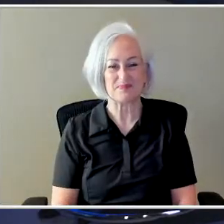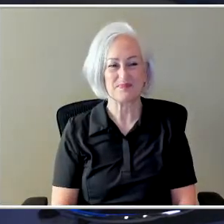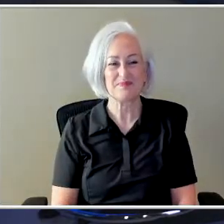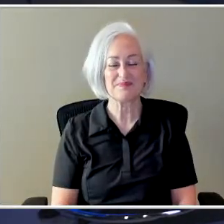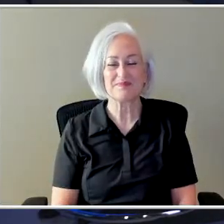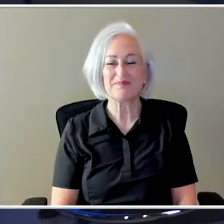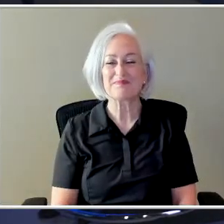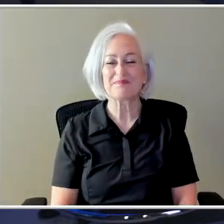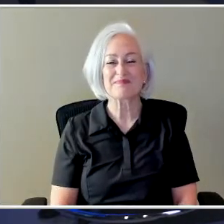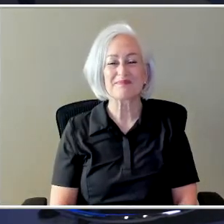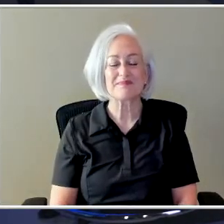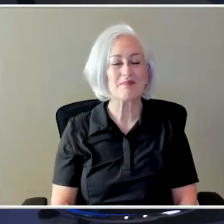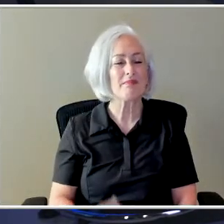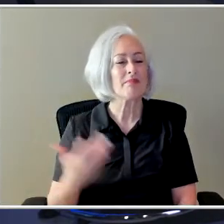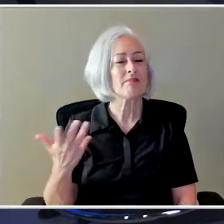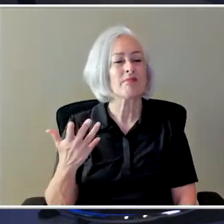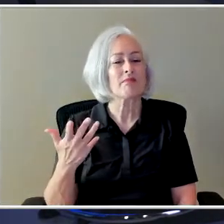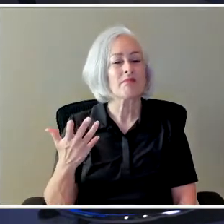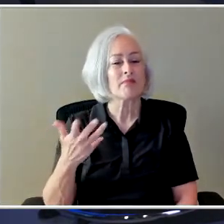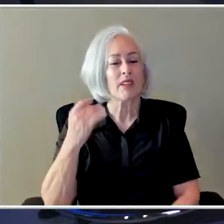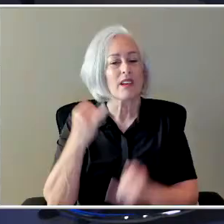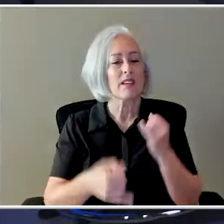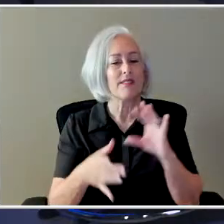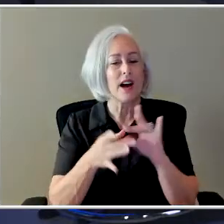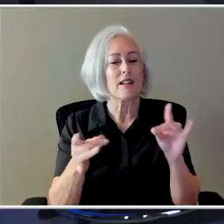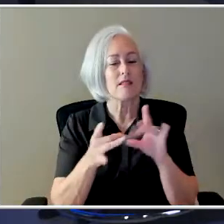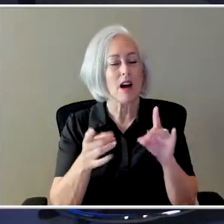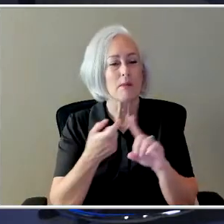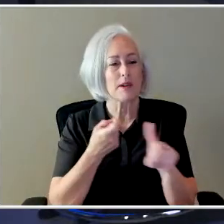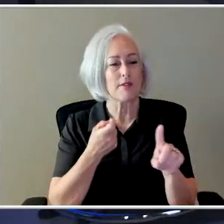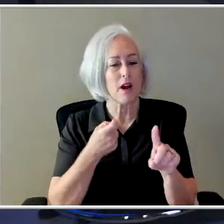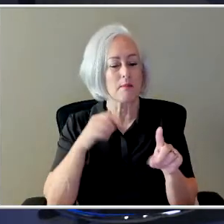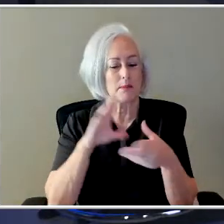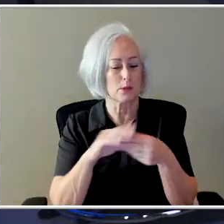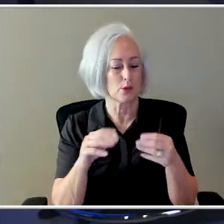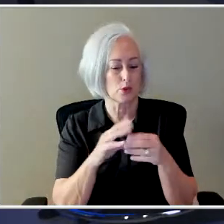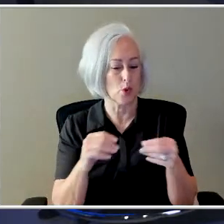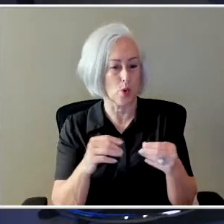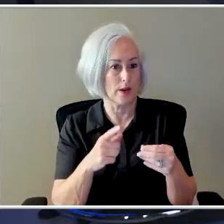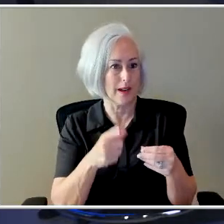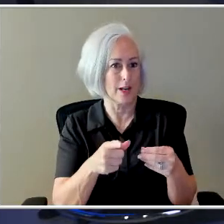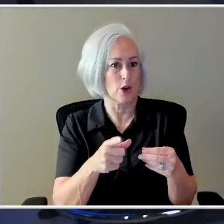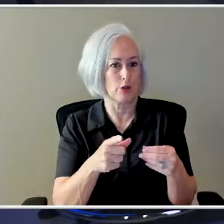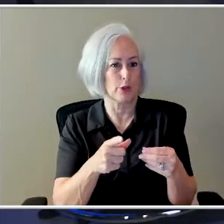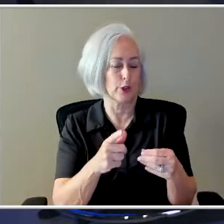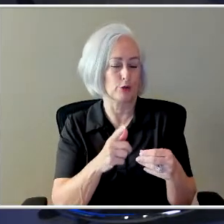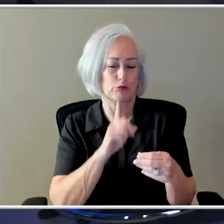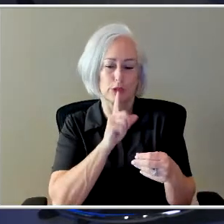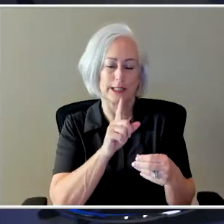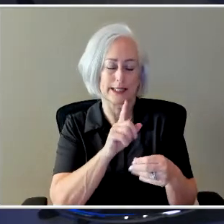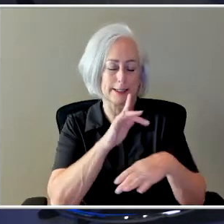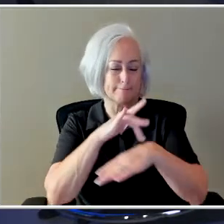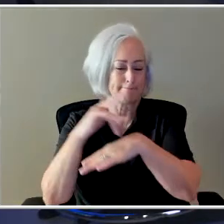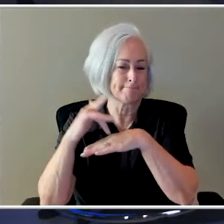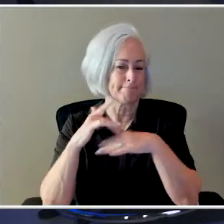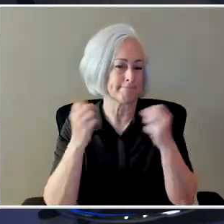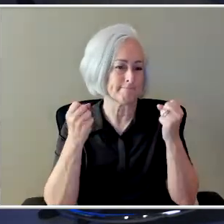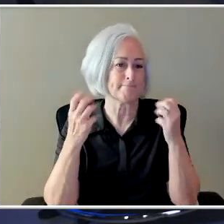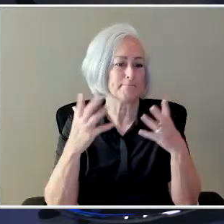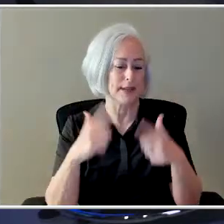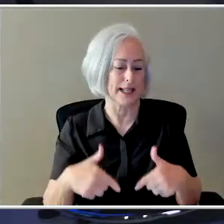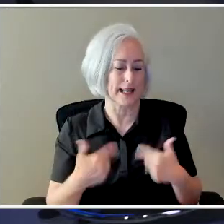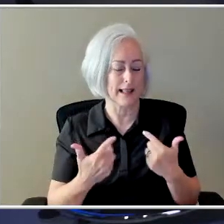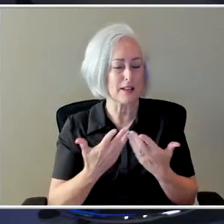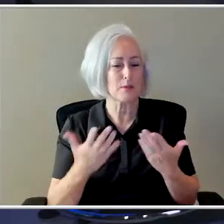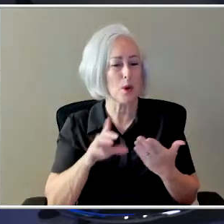Well, what's the big takeaway from this story? I know you touched so many lives, and I know you've seen so many great stories. But what really stands out with